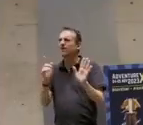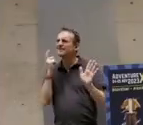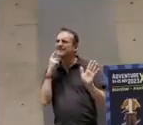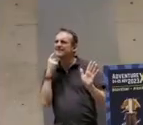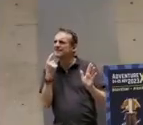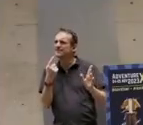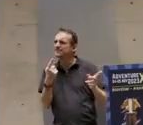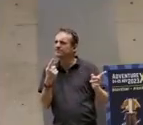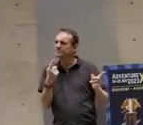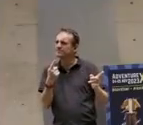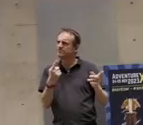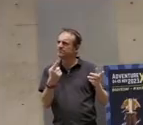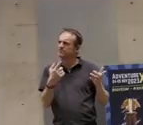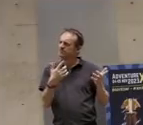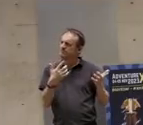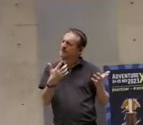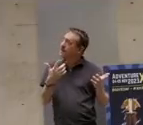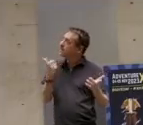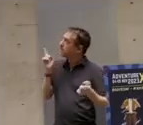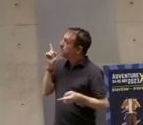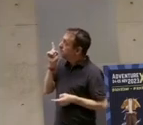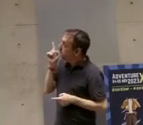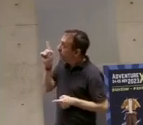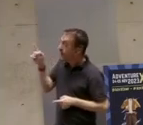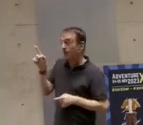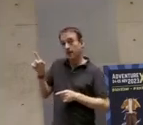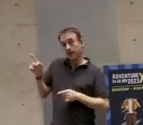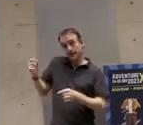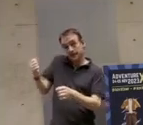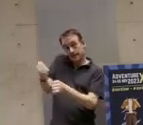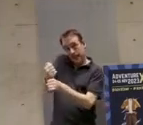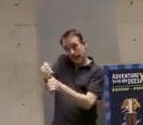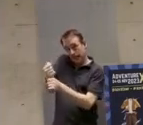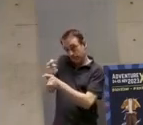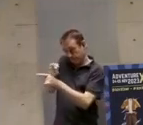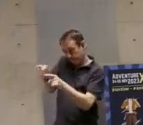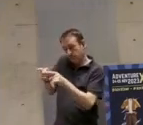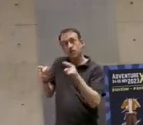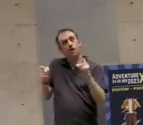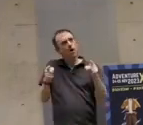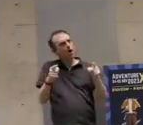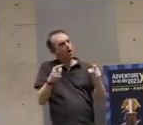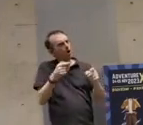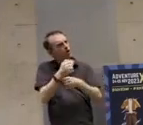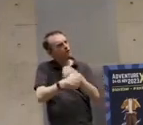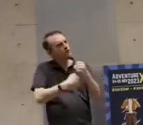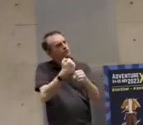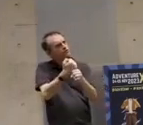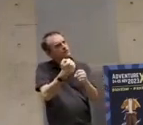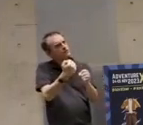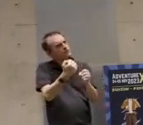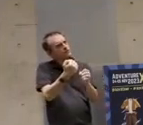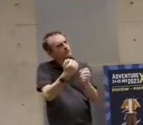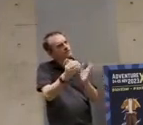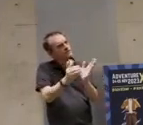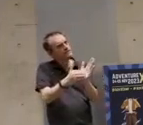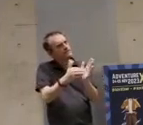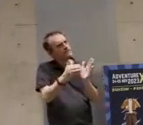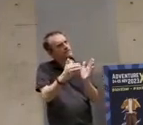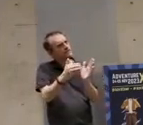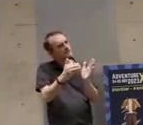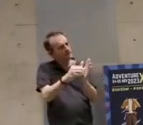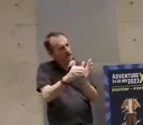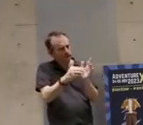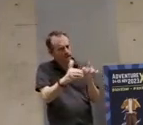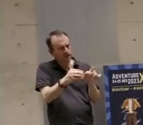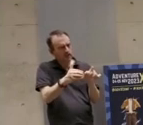is, will the game appeal to this generation? Because they are quite